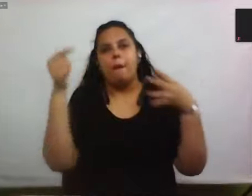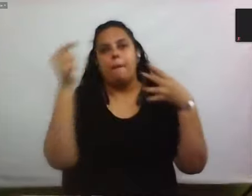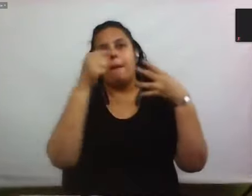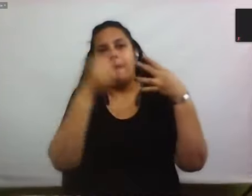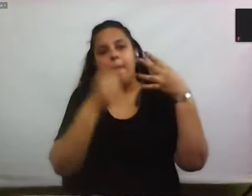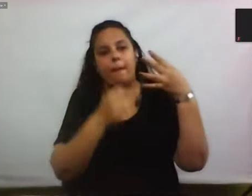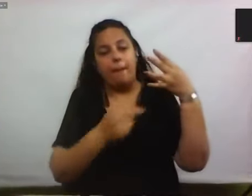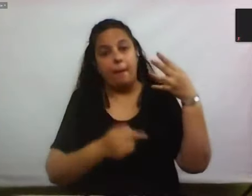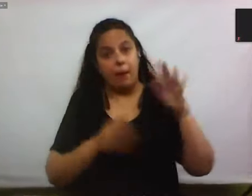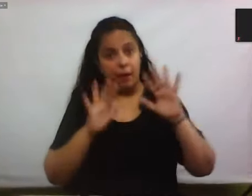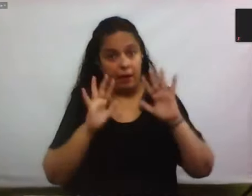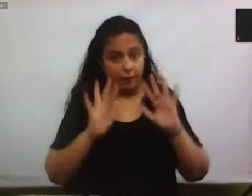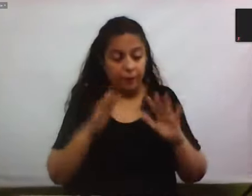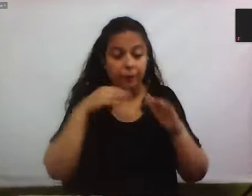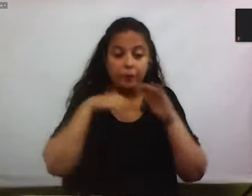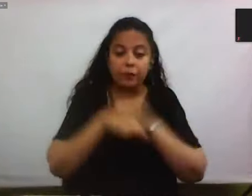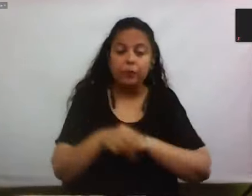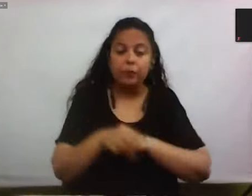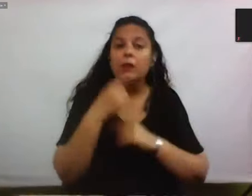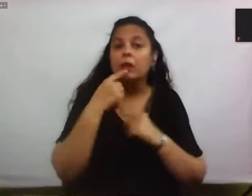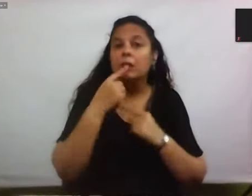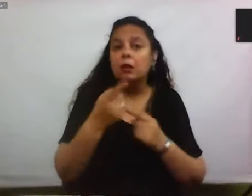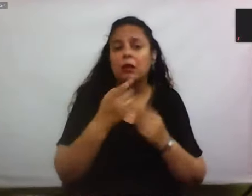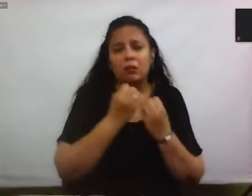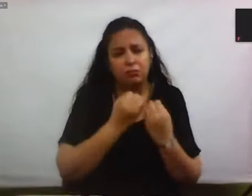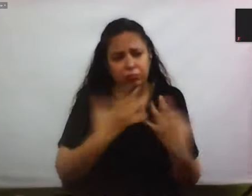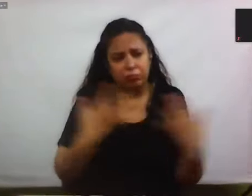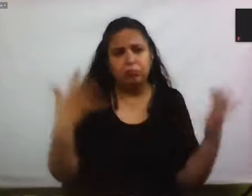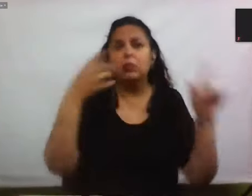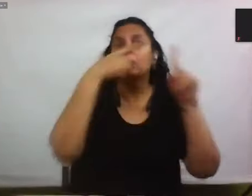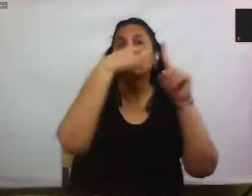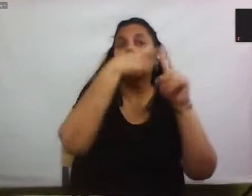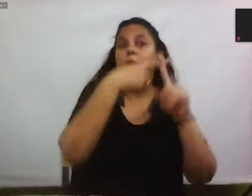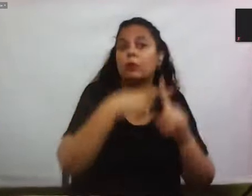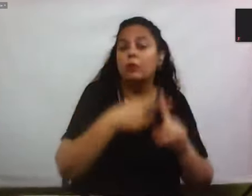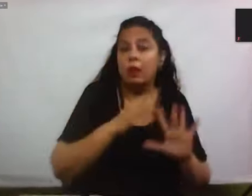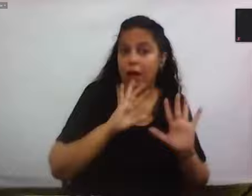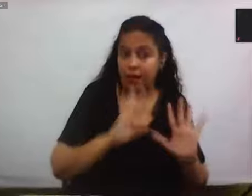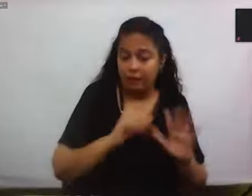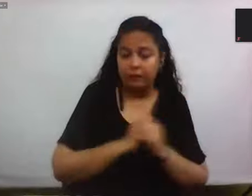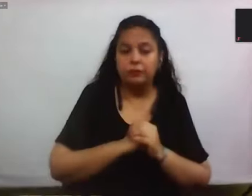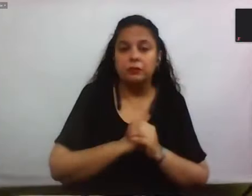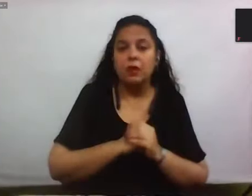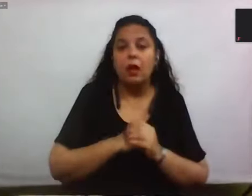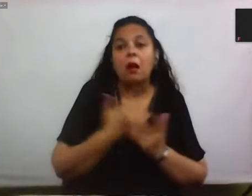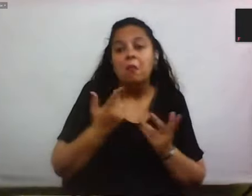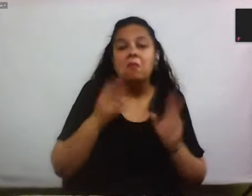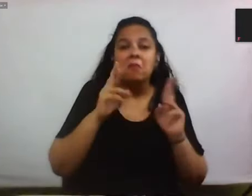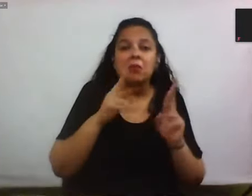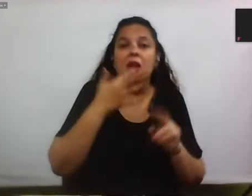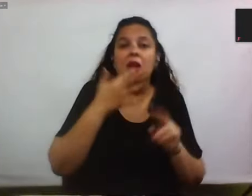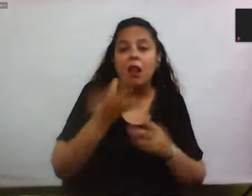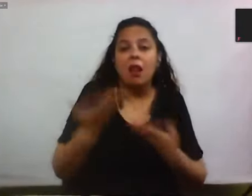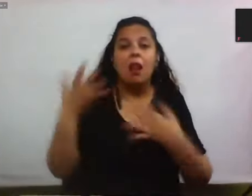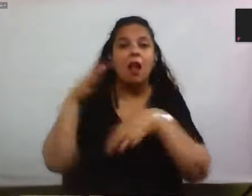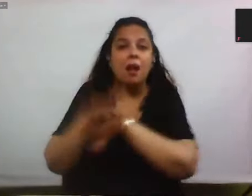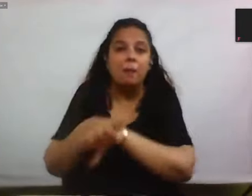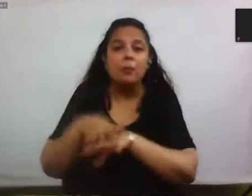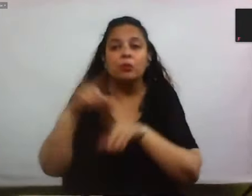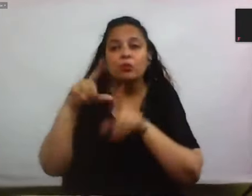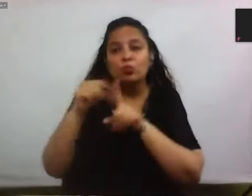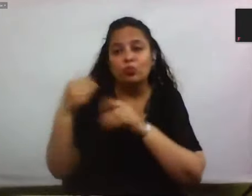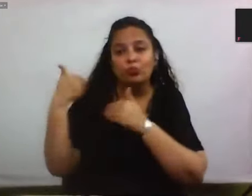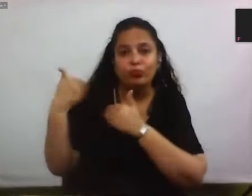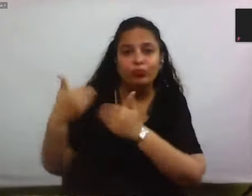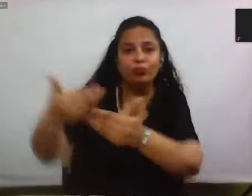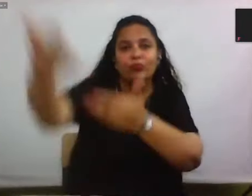it will be implemented, but scope is there. See, we cannot pinpoint interesting